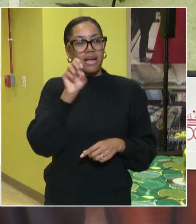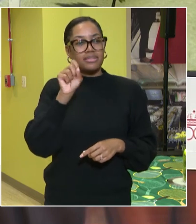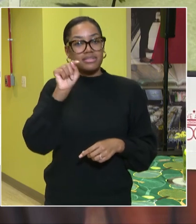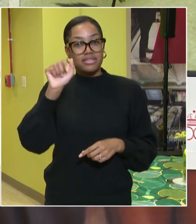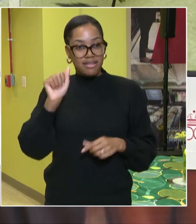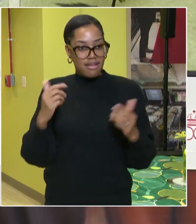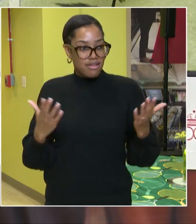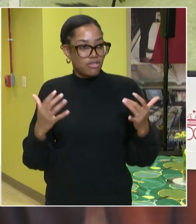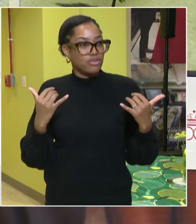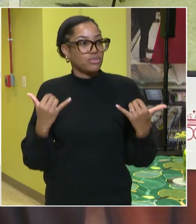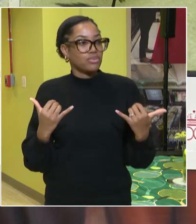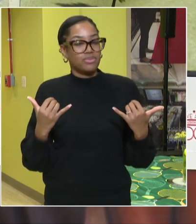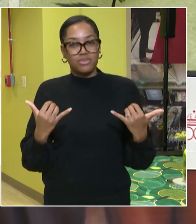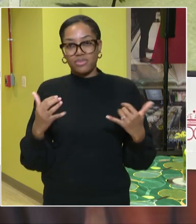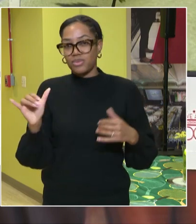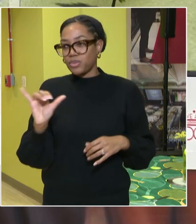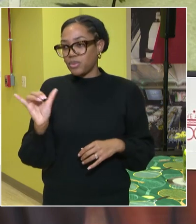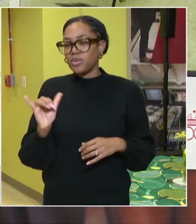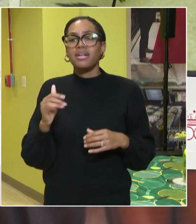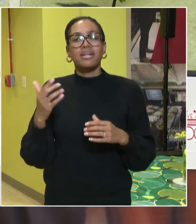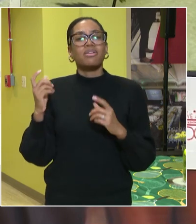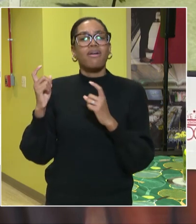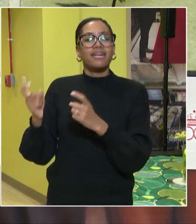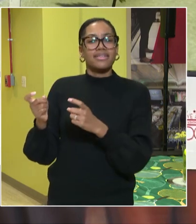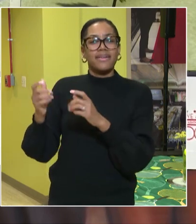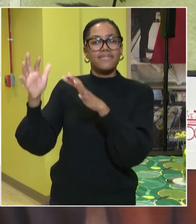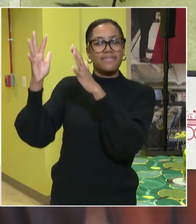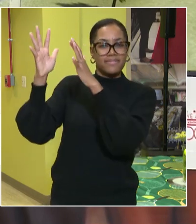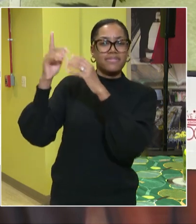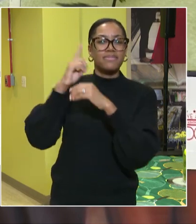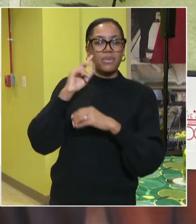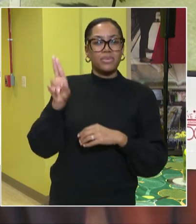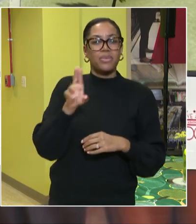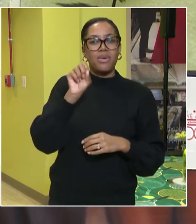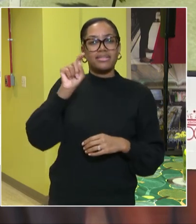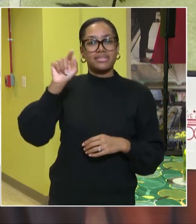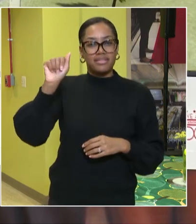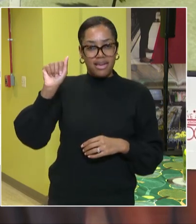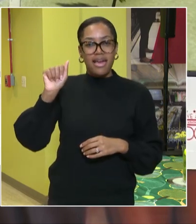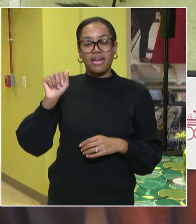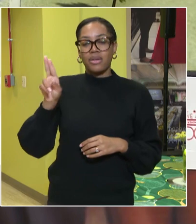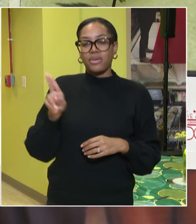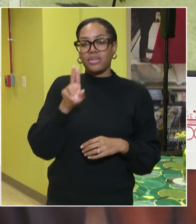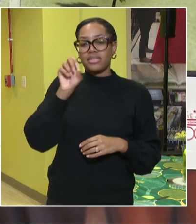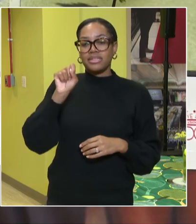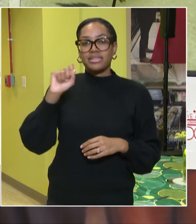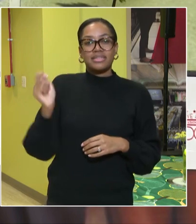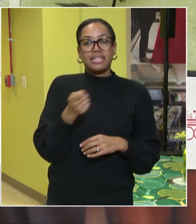here. Give our USTA representatives a big round of applause.